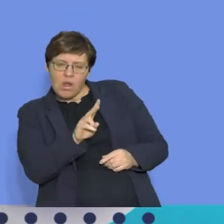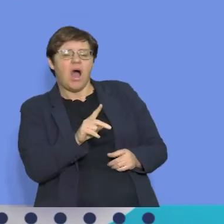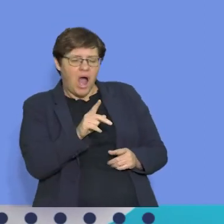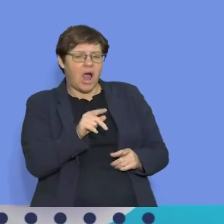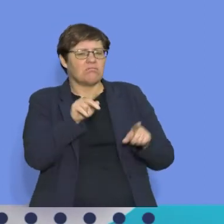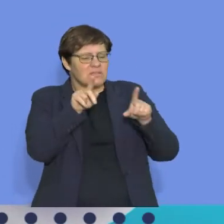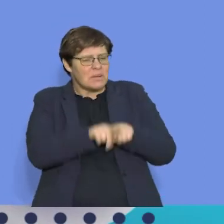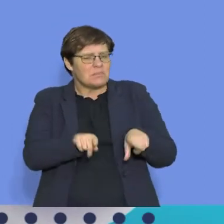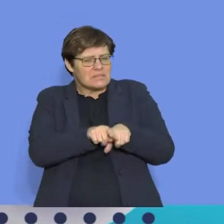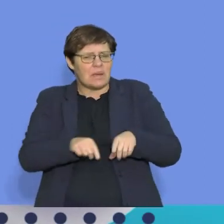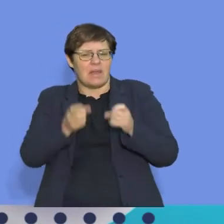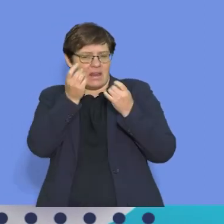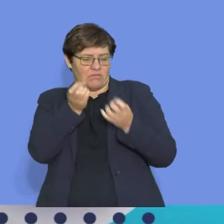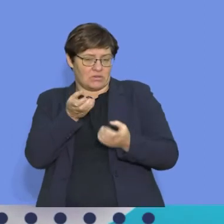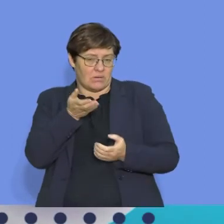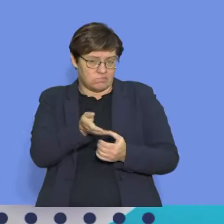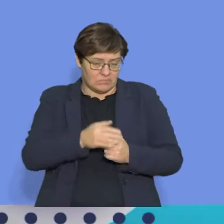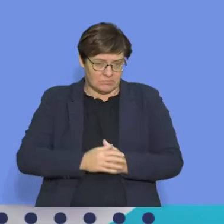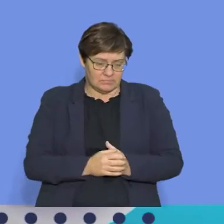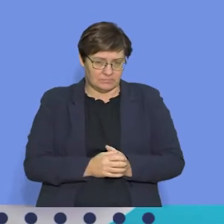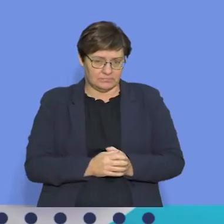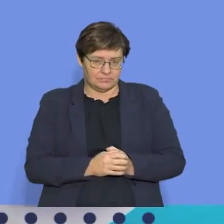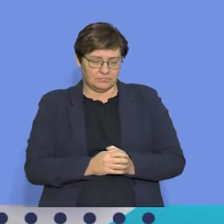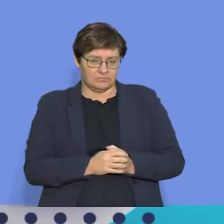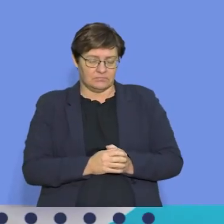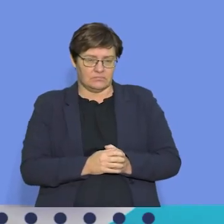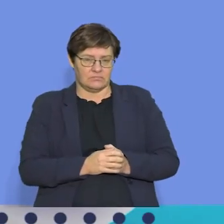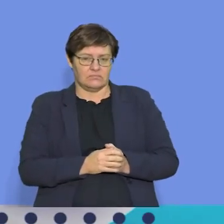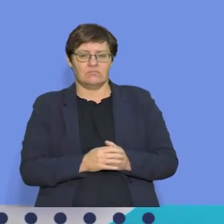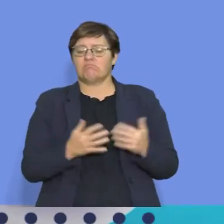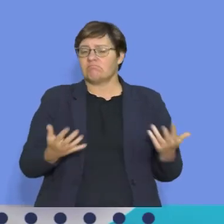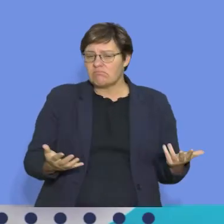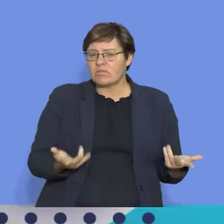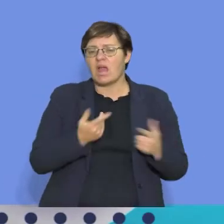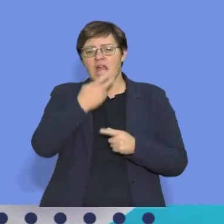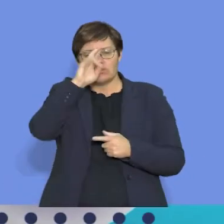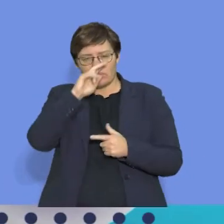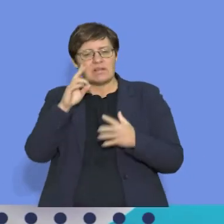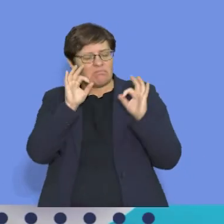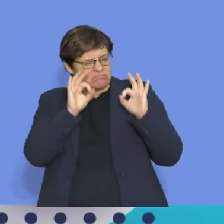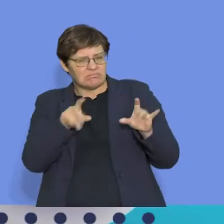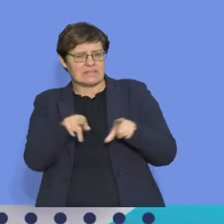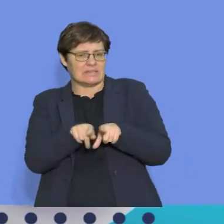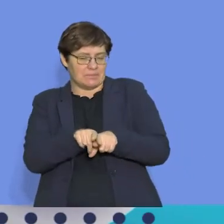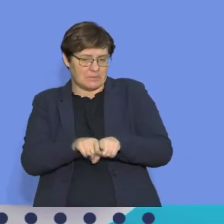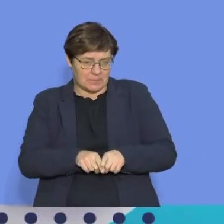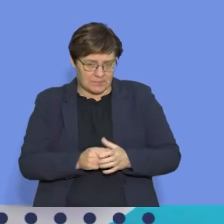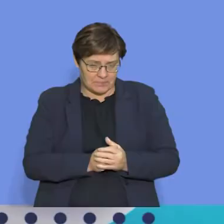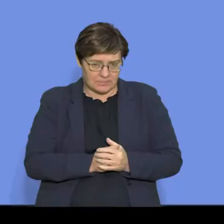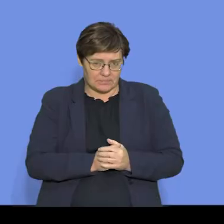slightly different. It will still be giving you the same information, and you can interpret it in exactly the same way.